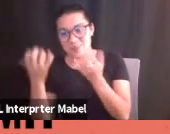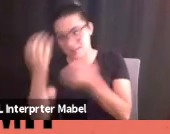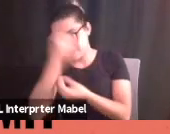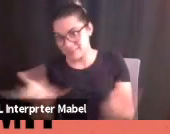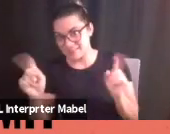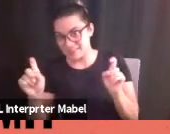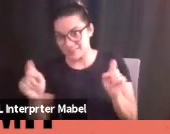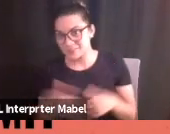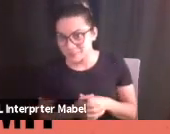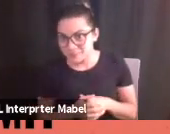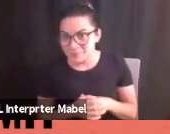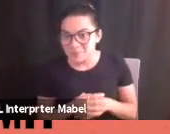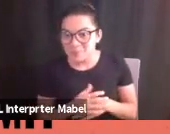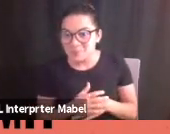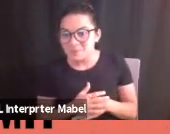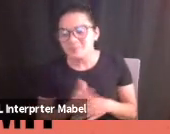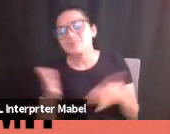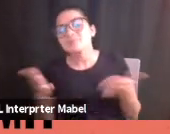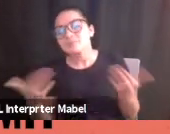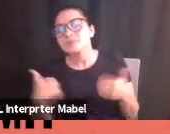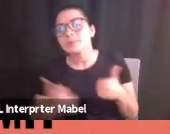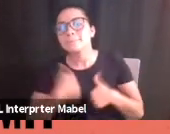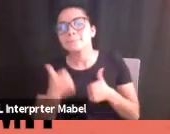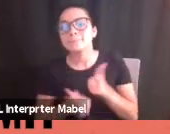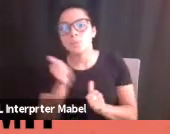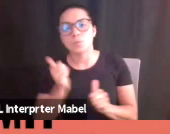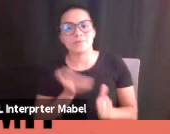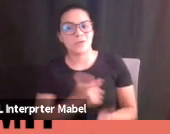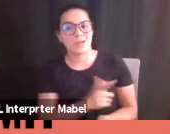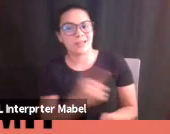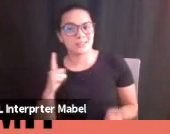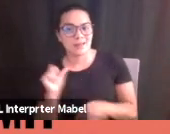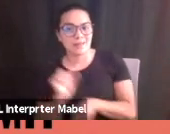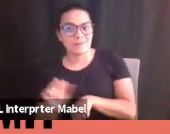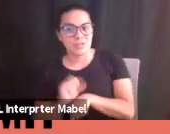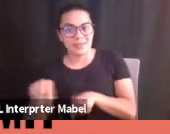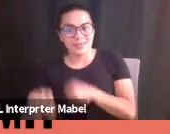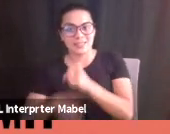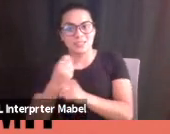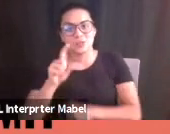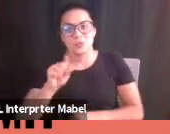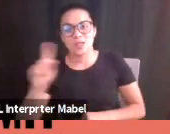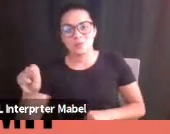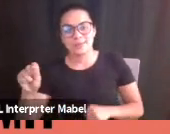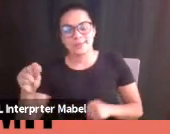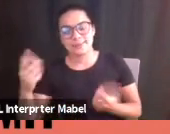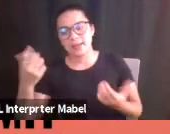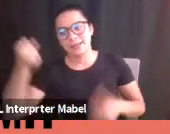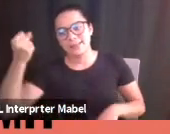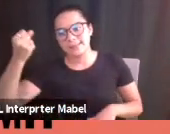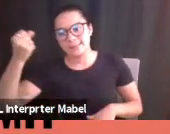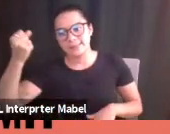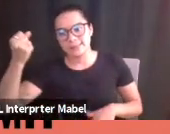mean, I would say that most of our legislative work, unfortunately, in 2020 was hindered because of